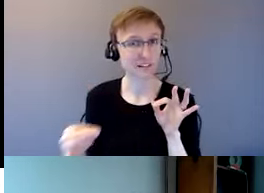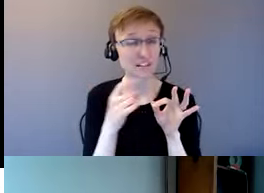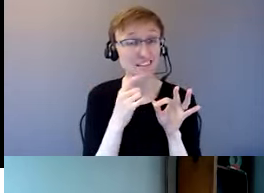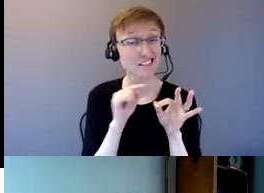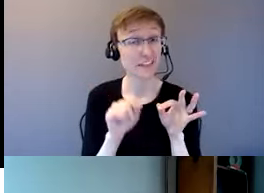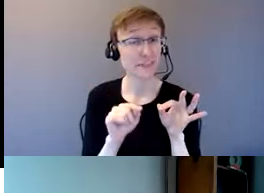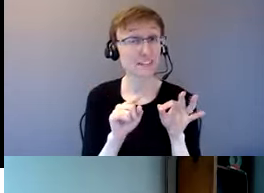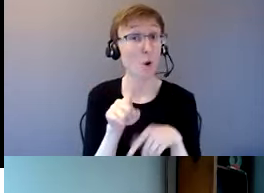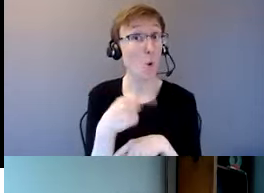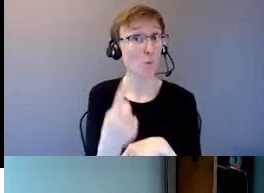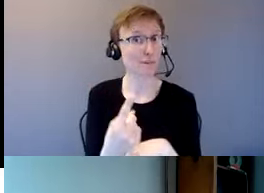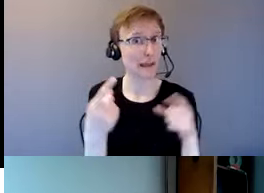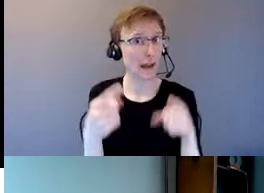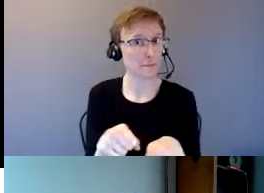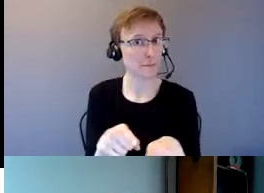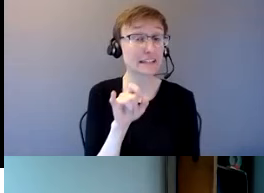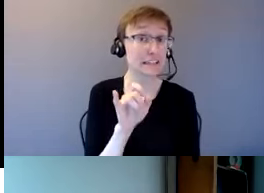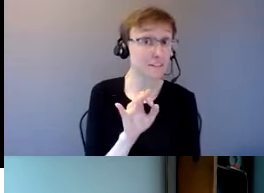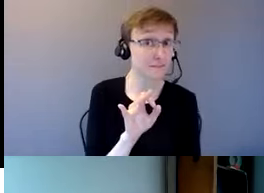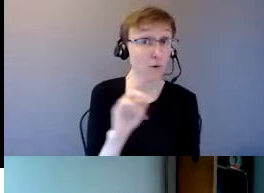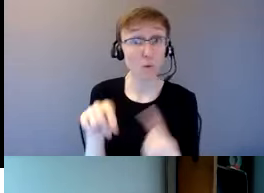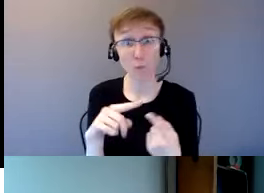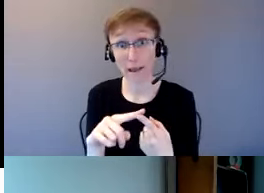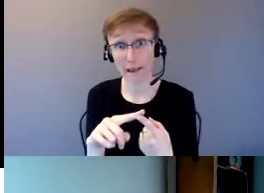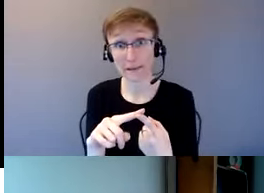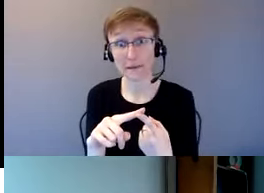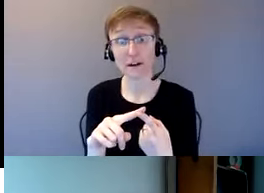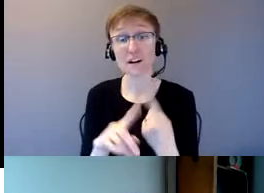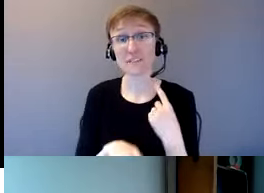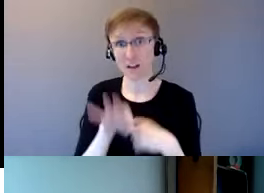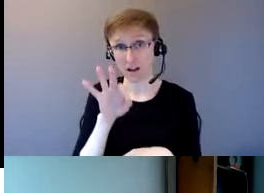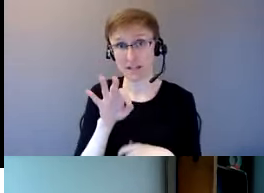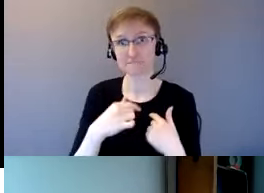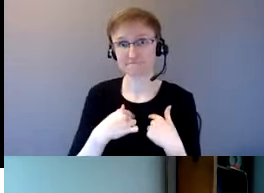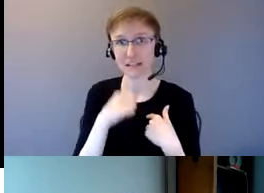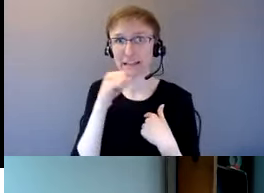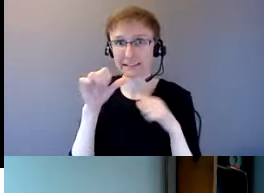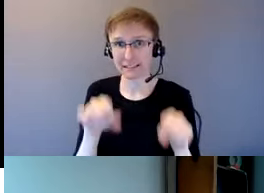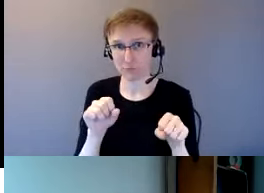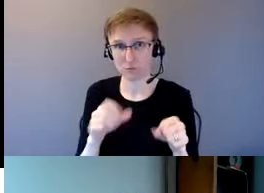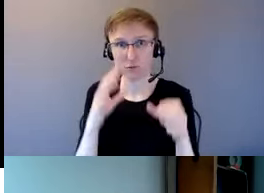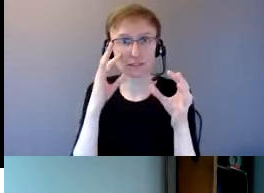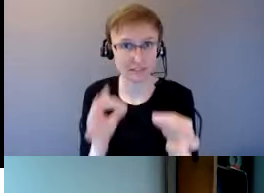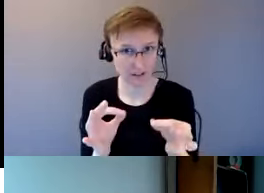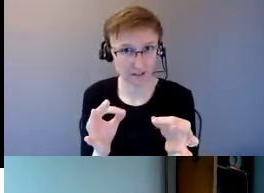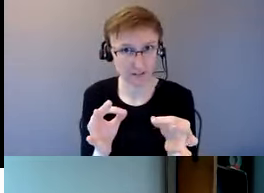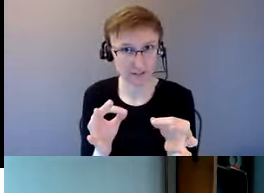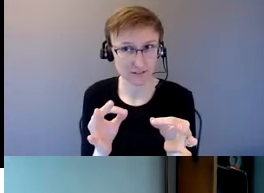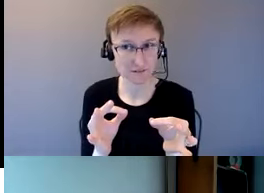effect if or when I am found to be incapable of making this decision. So